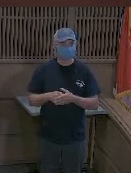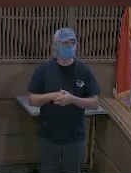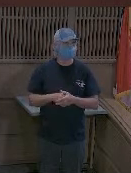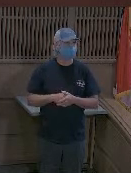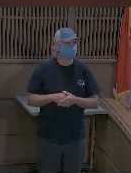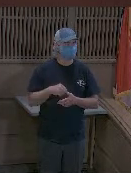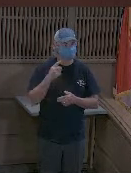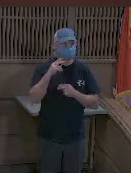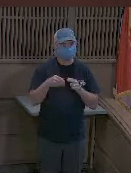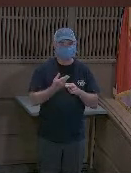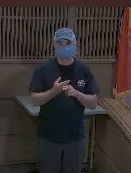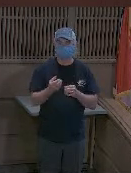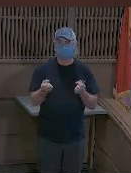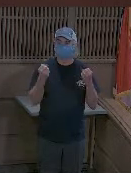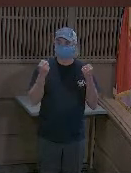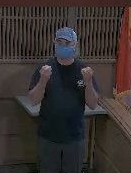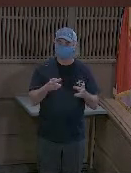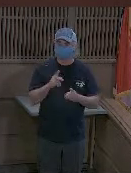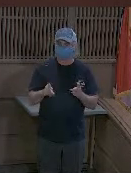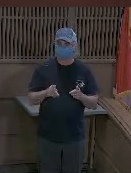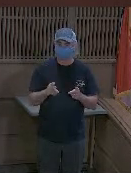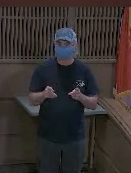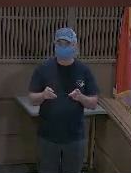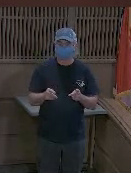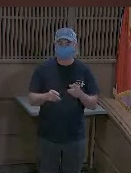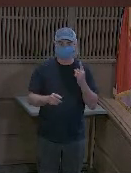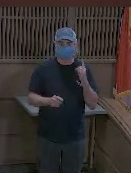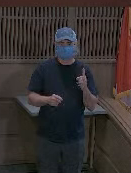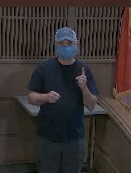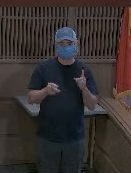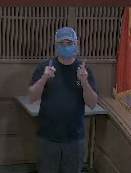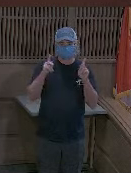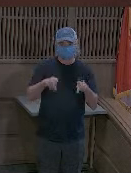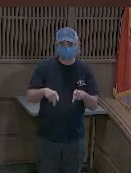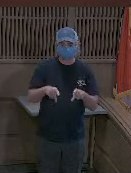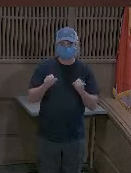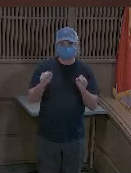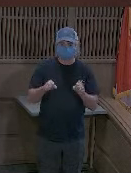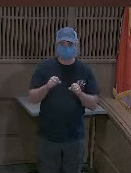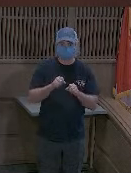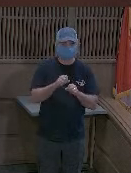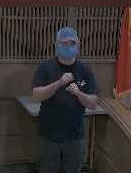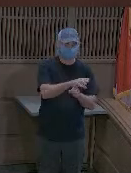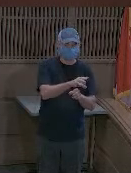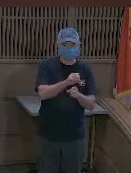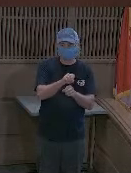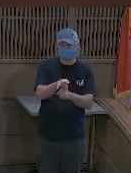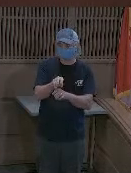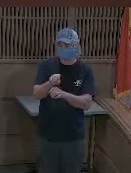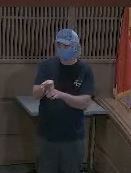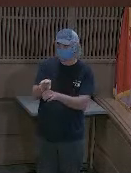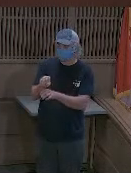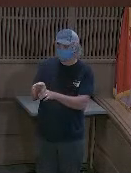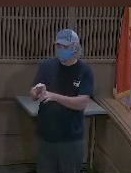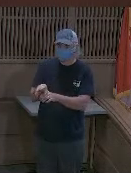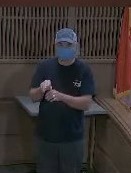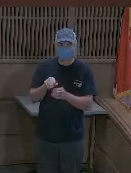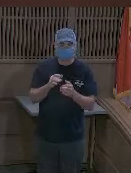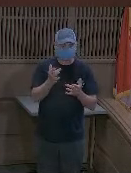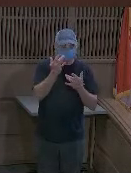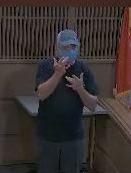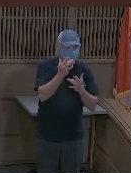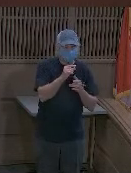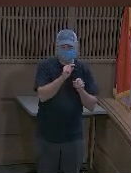the number of people that can be infected by one person and the number of people that are infected by that person that then can